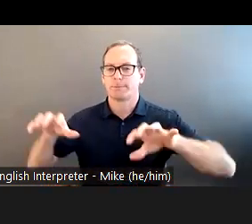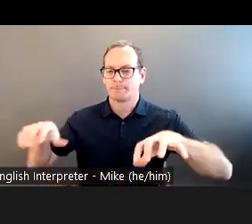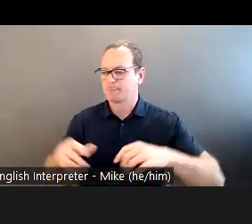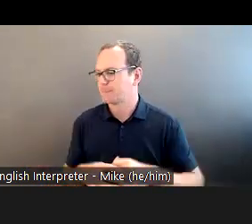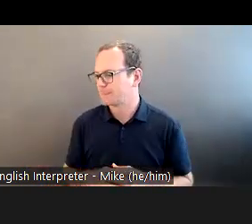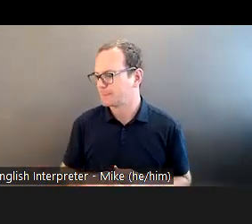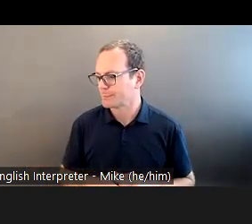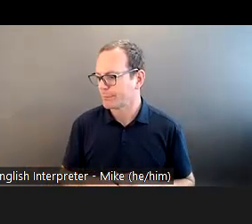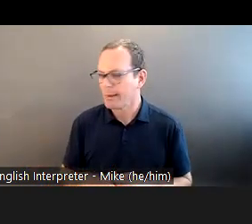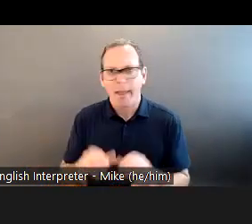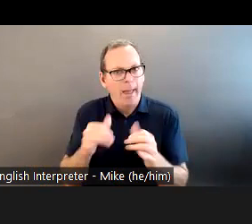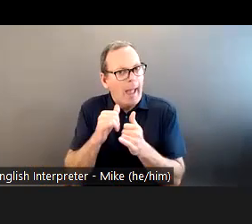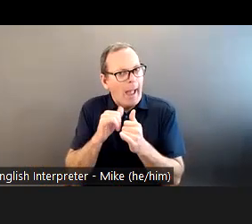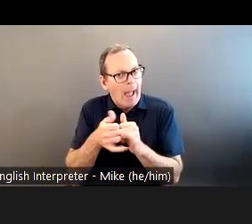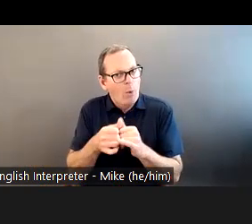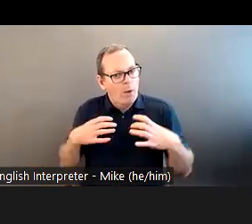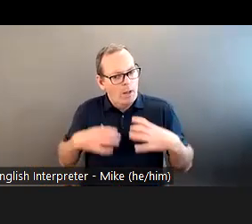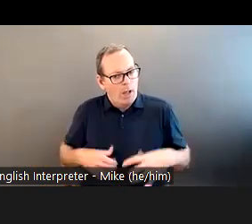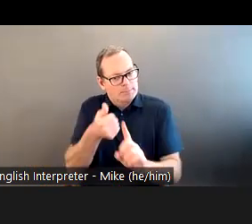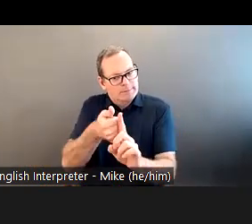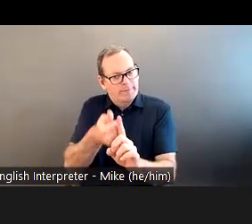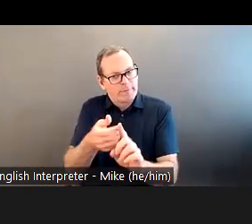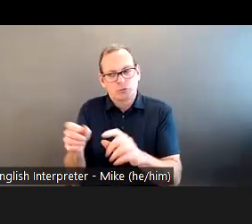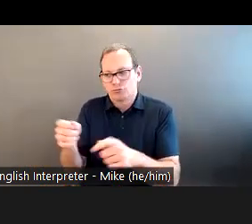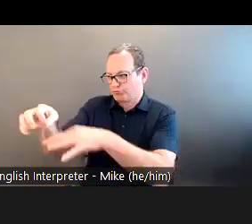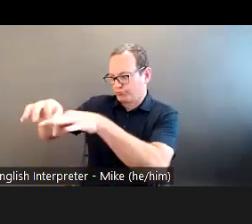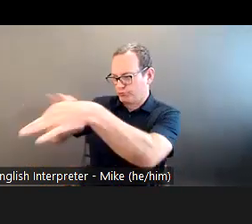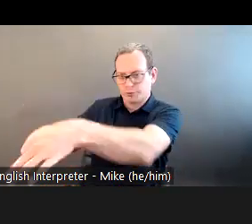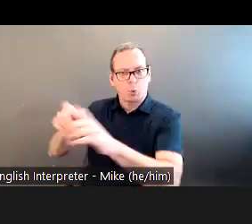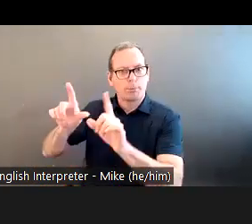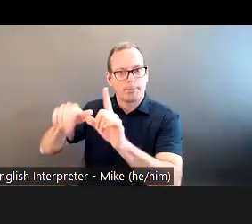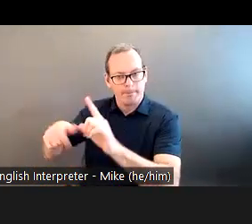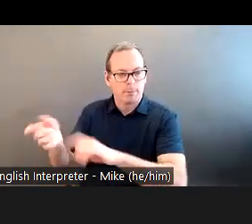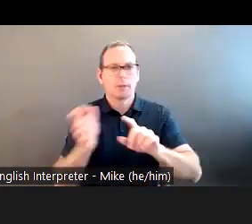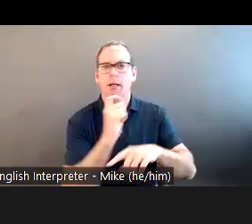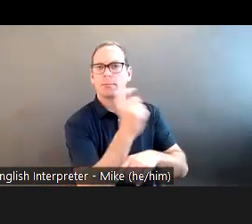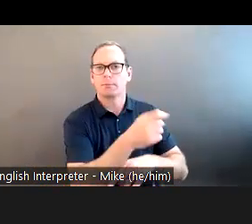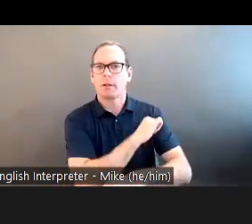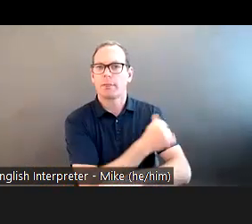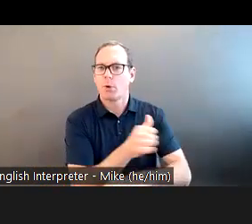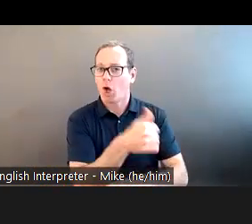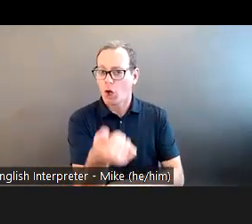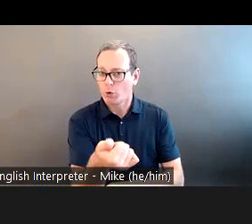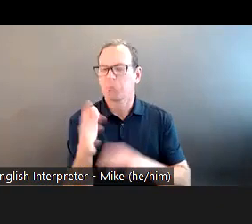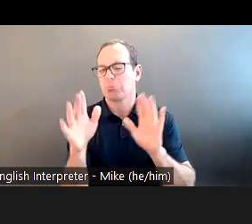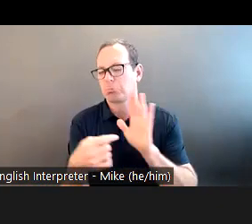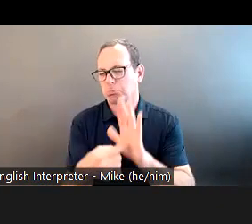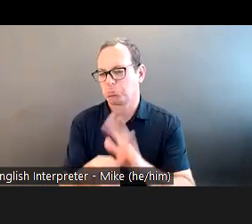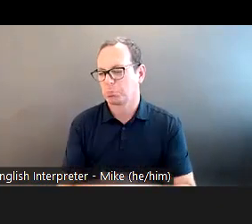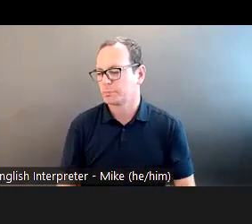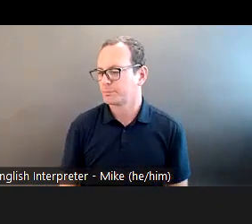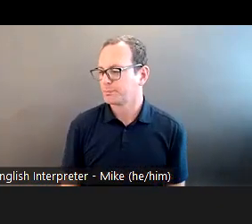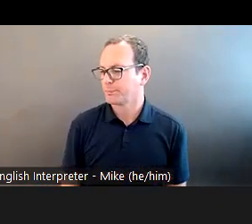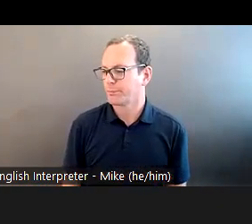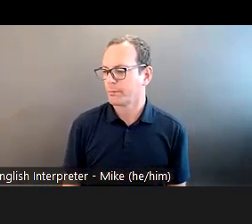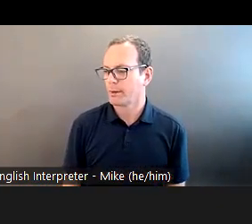next slide. So the test Megan already went through with you. So the test for capacity to